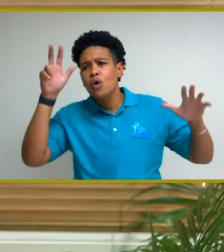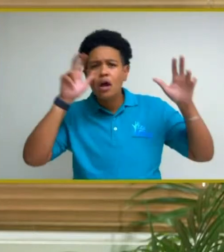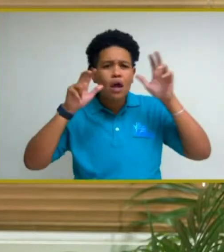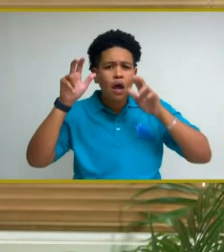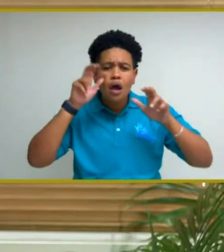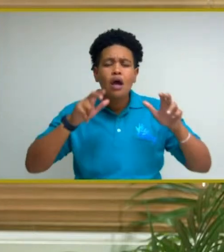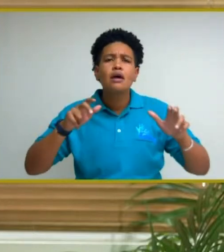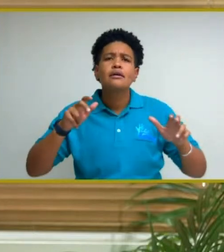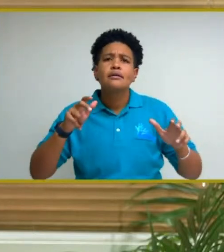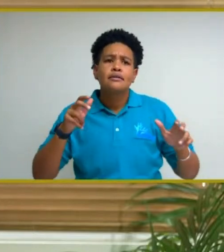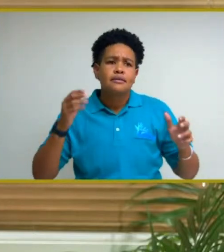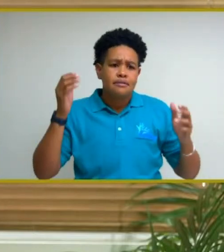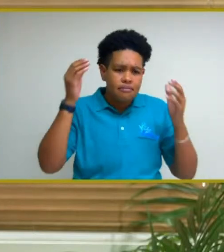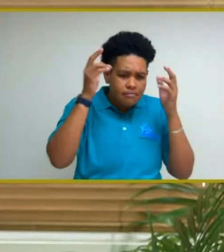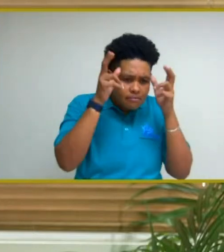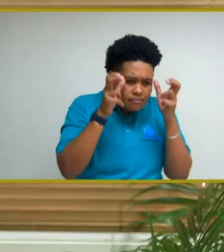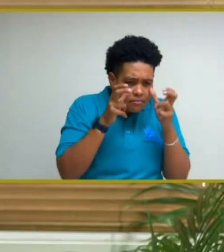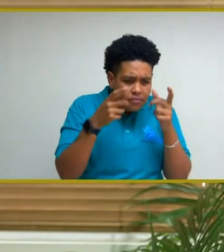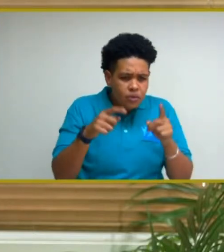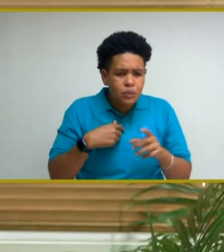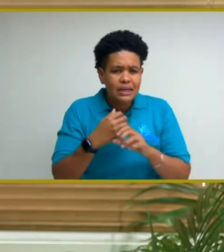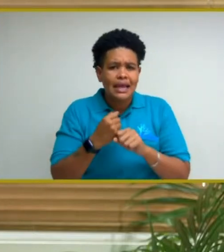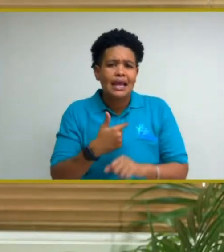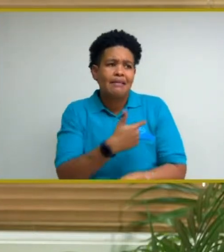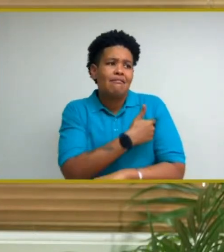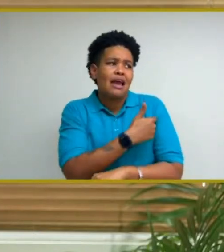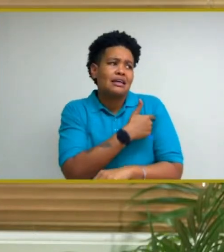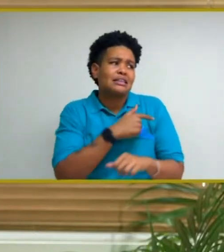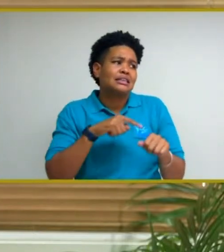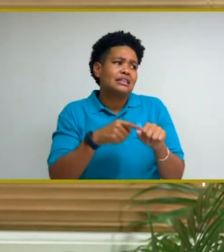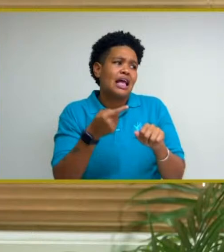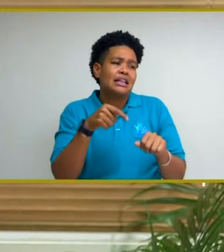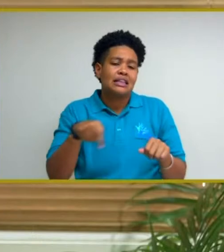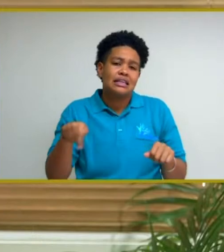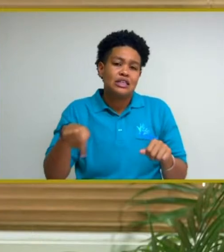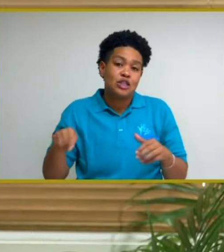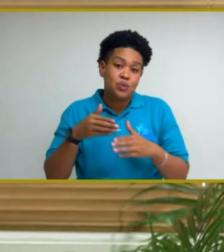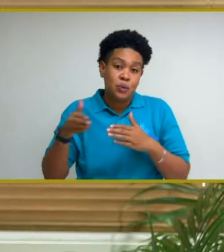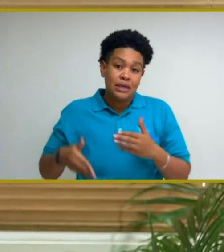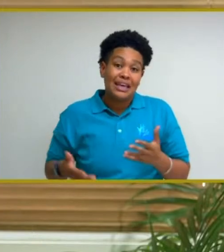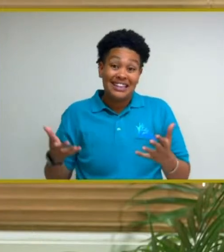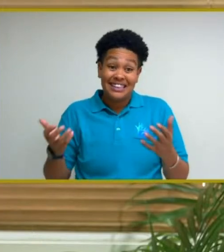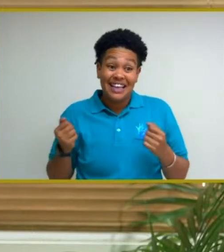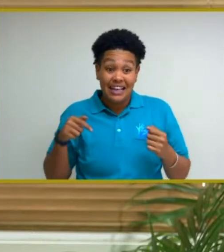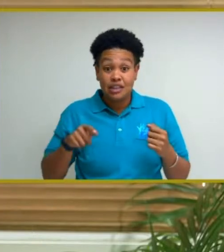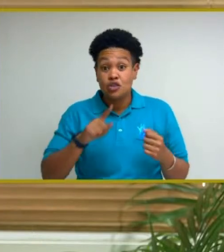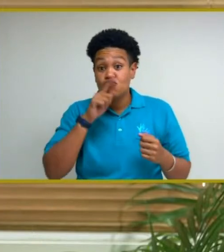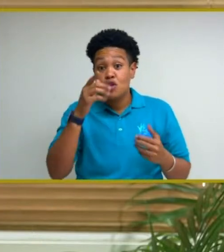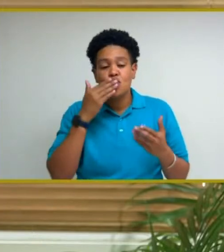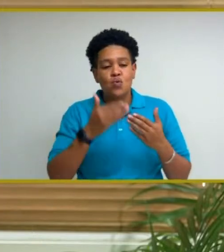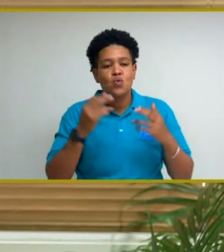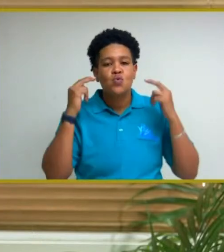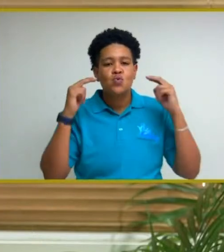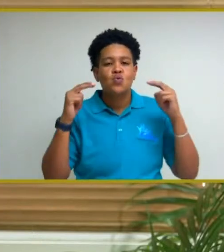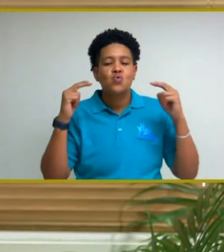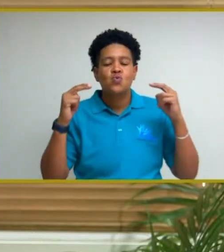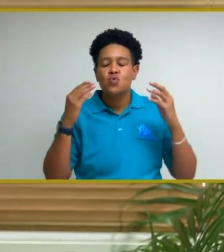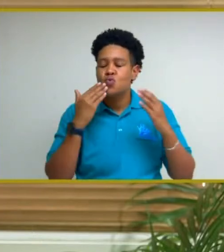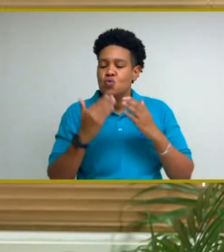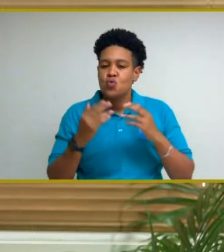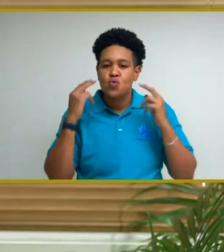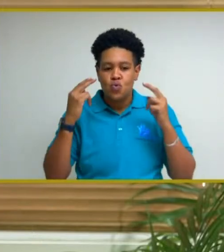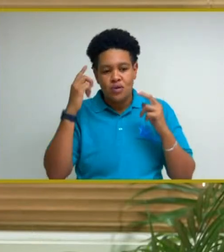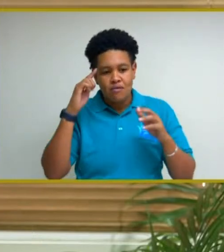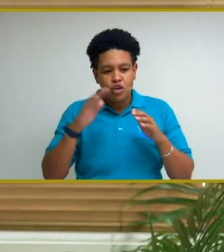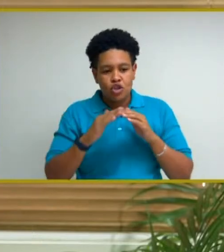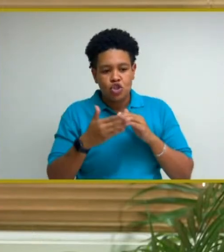able to secure some vaccines starting as early as this weekend. And this is really good news, very, very good news for